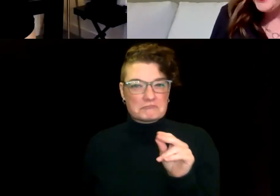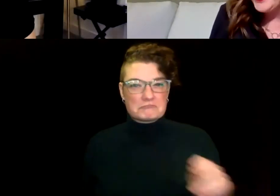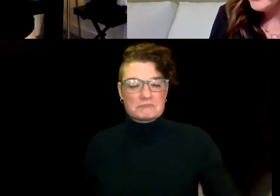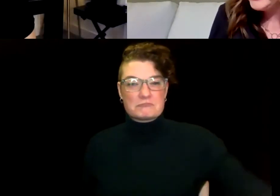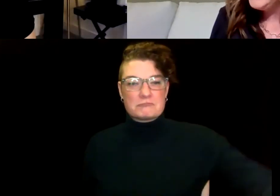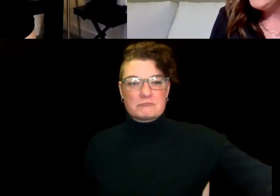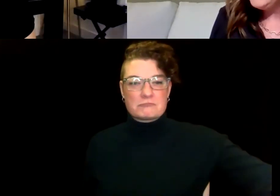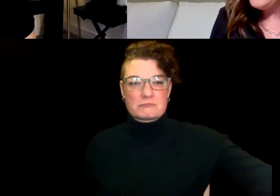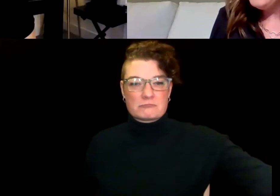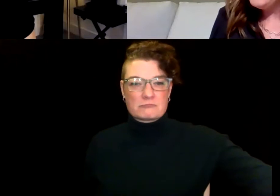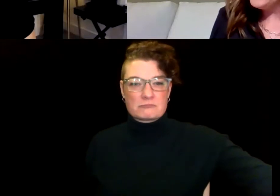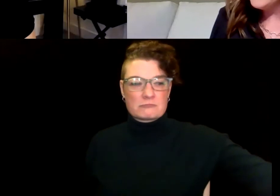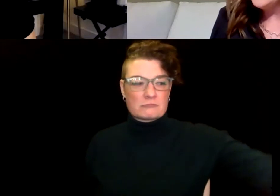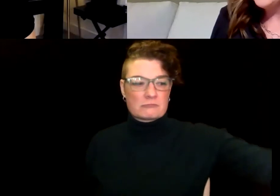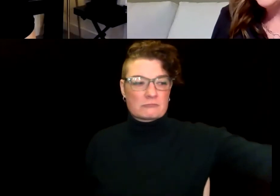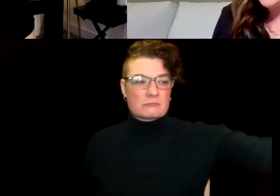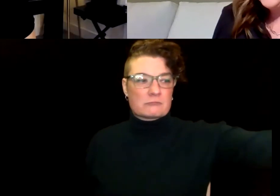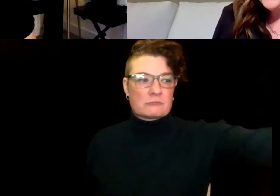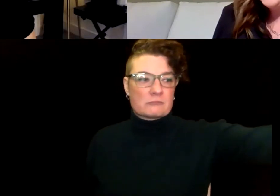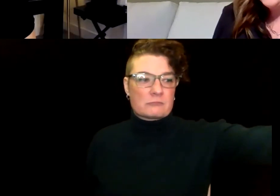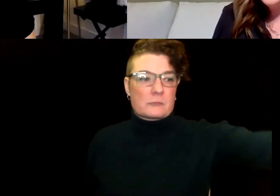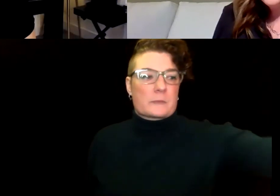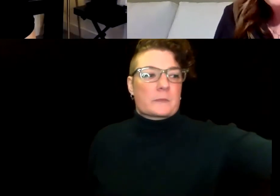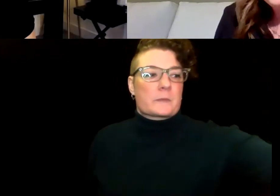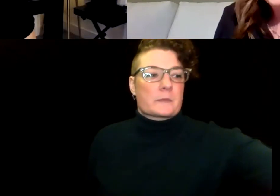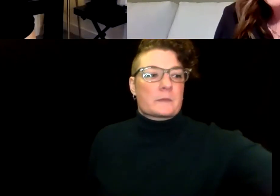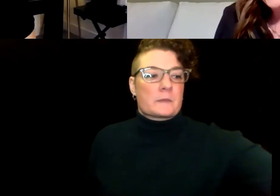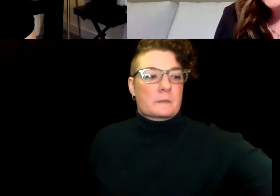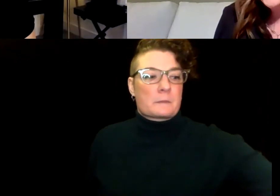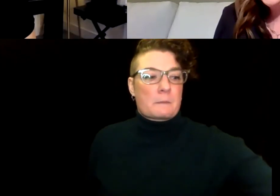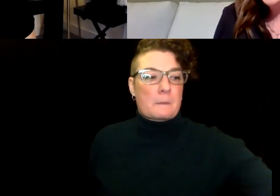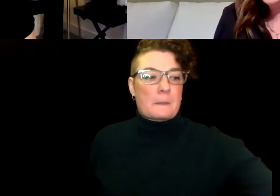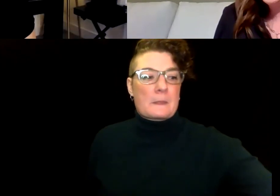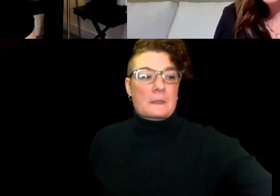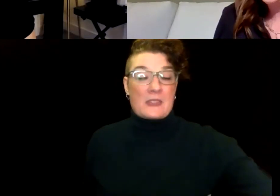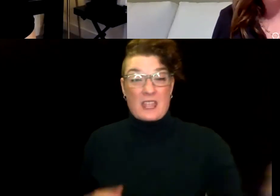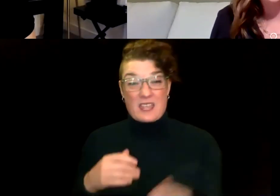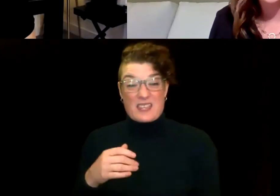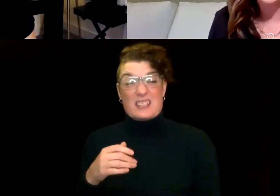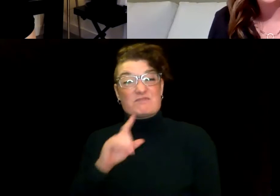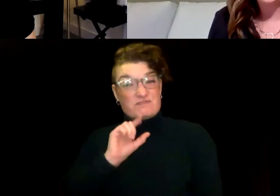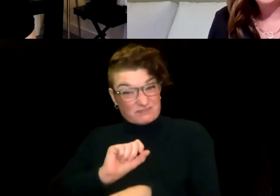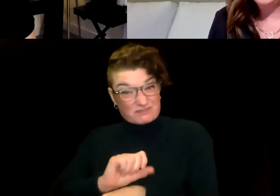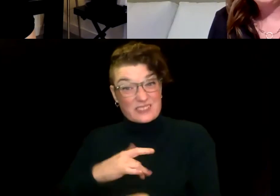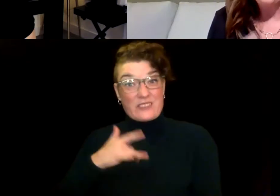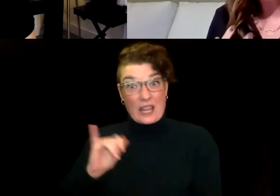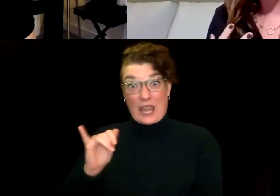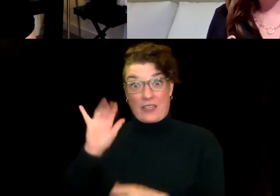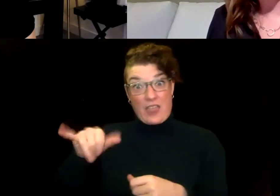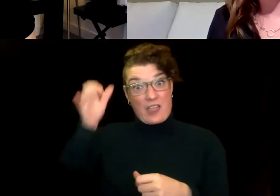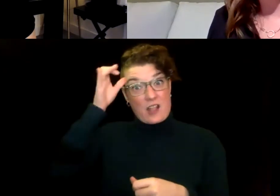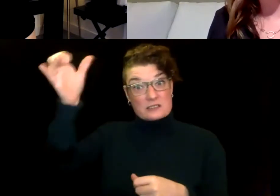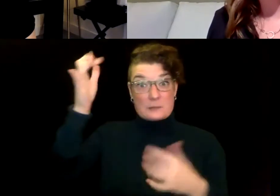In fact, one of the things I think we have to overcome is the idea that illness and disability